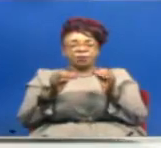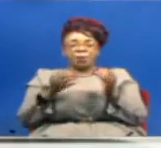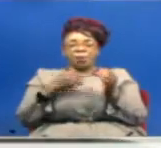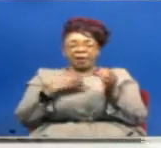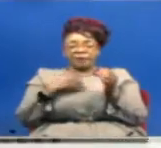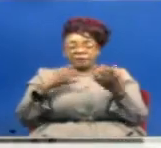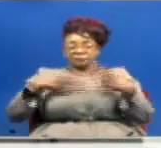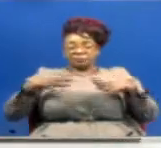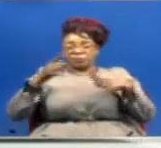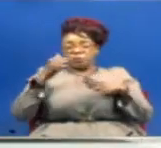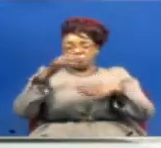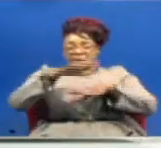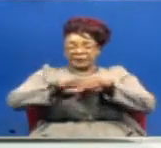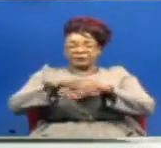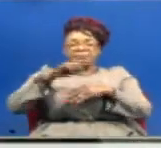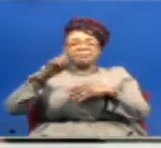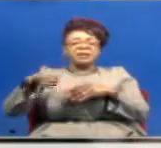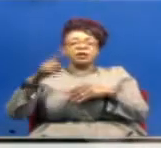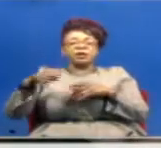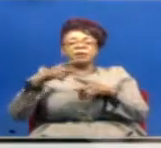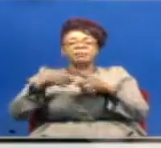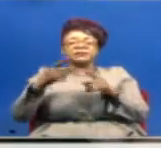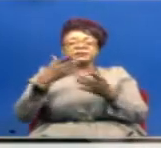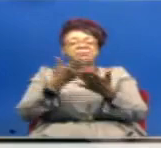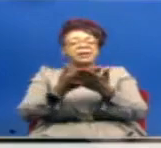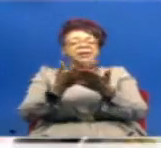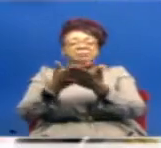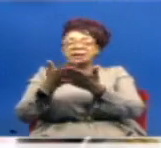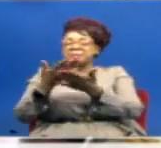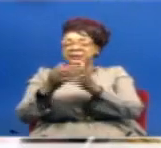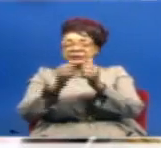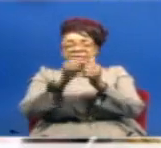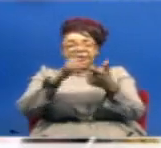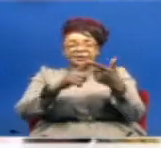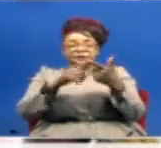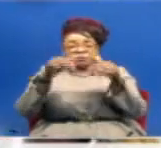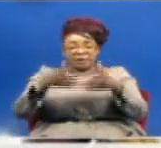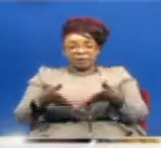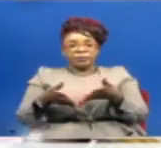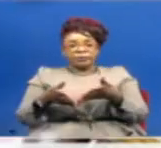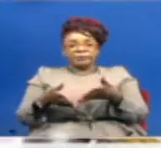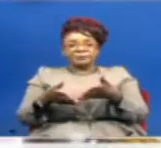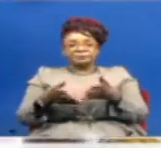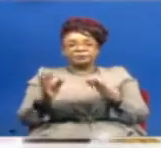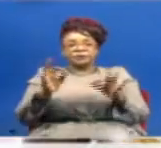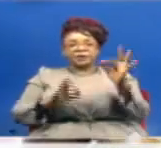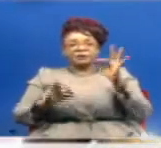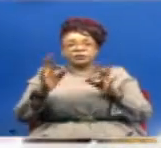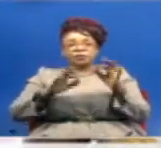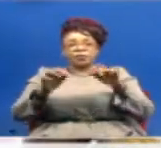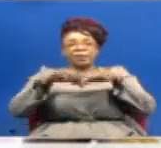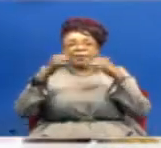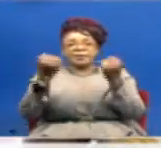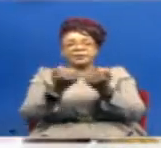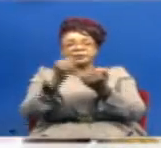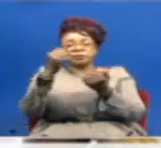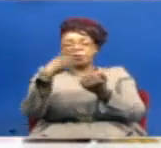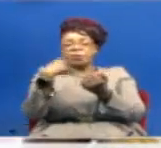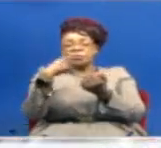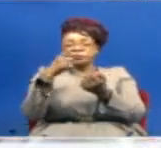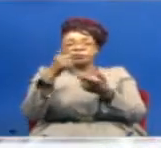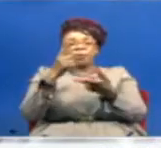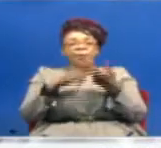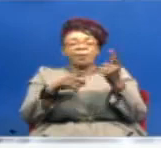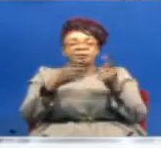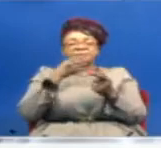today, but they'll be beggars 10 years from now. The traditional societal definition of who and what men